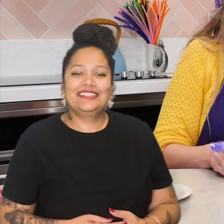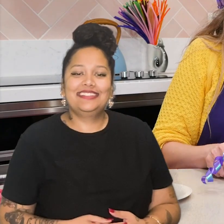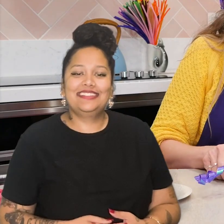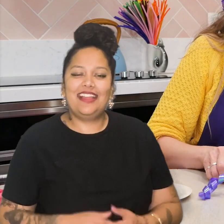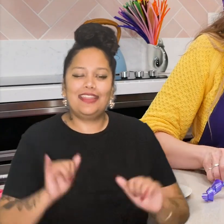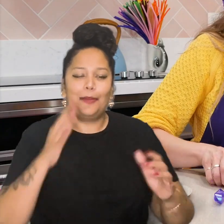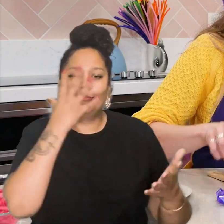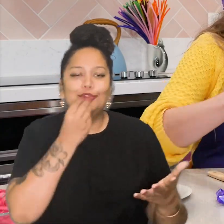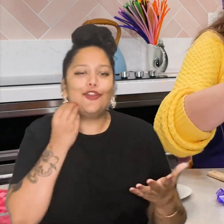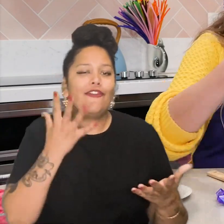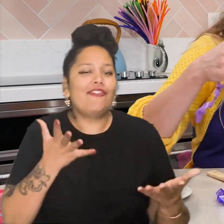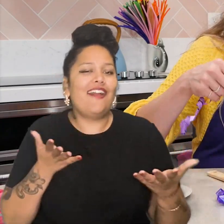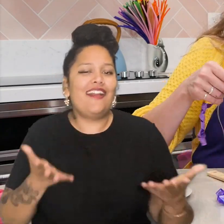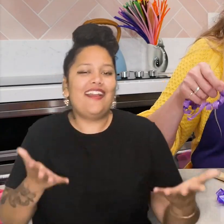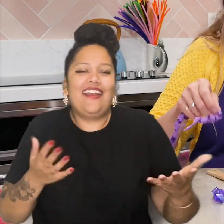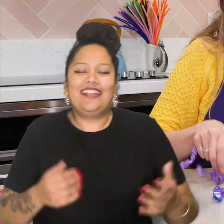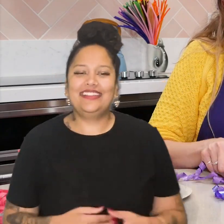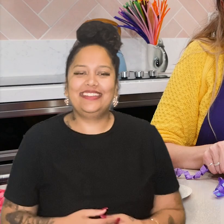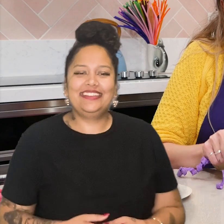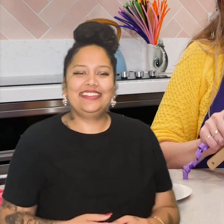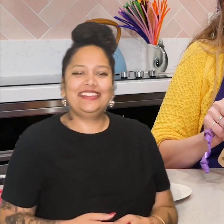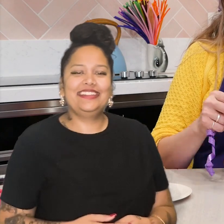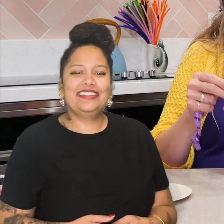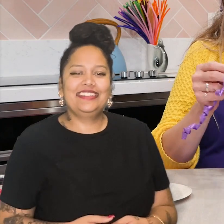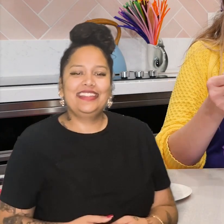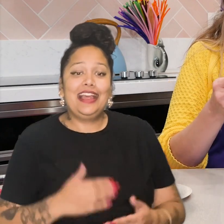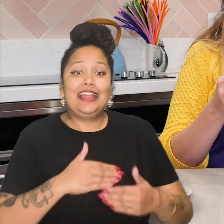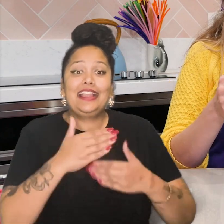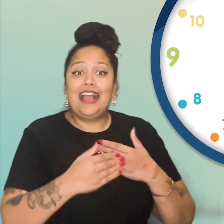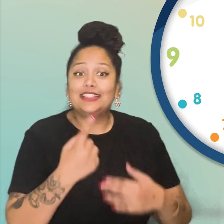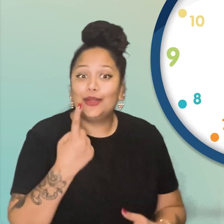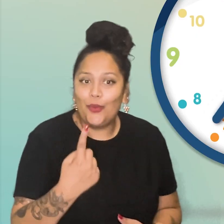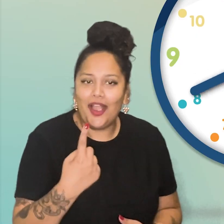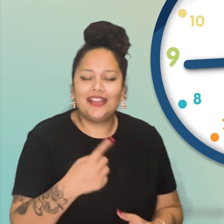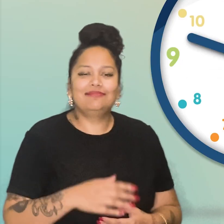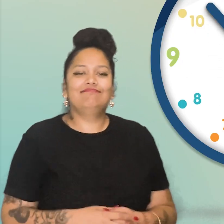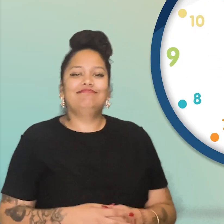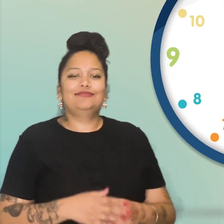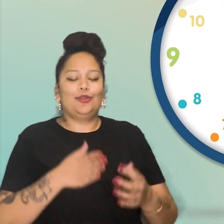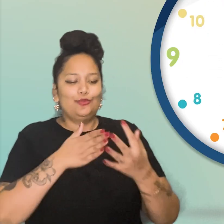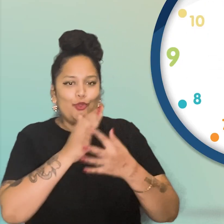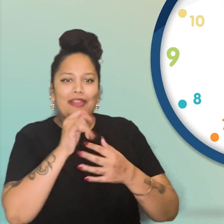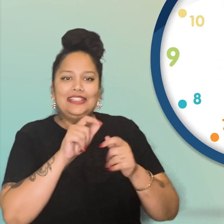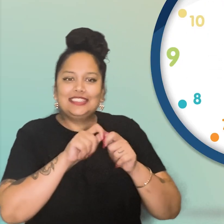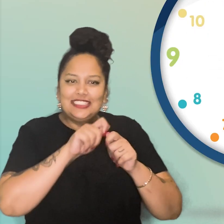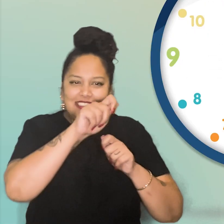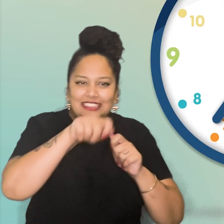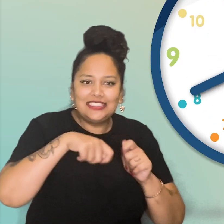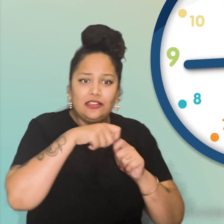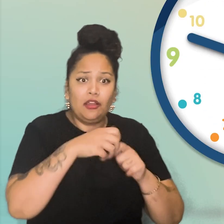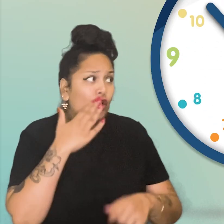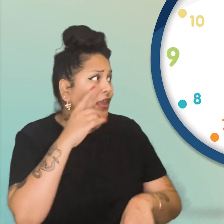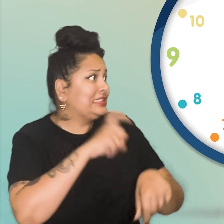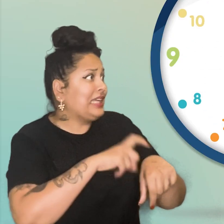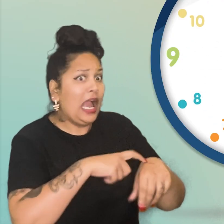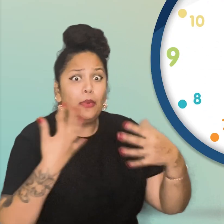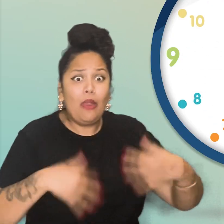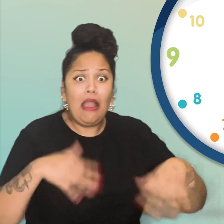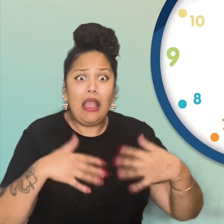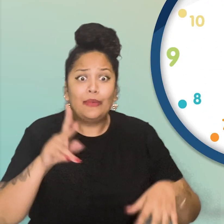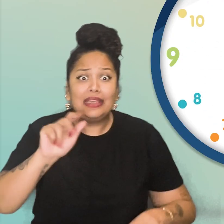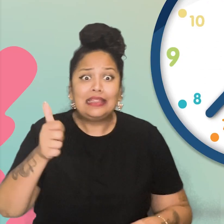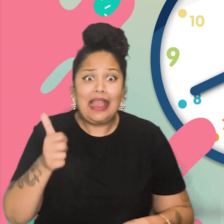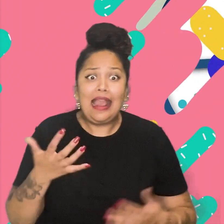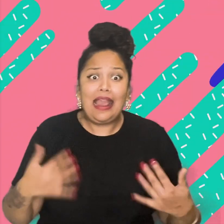Beautiful. Next one we'll do over here. Wow, look at the time, K10. We gotta